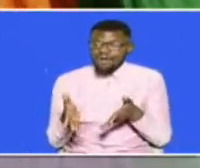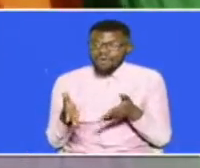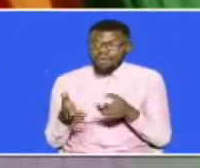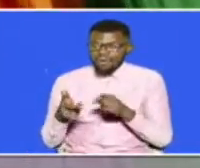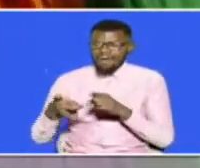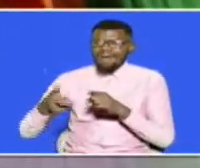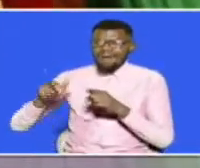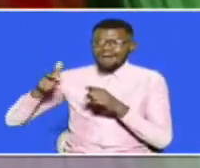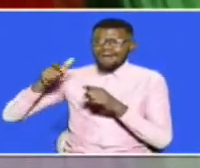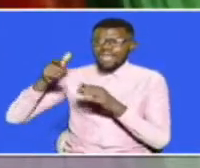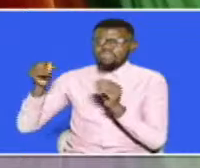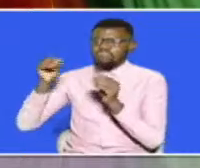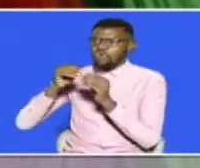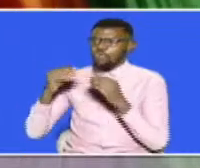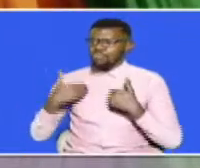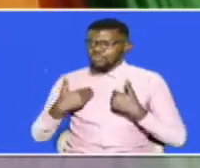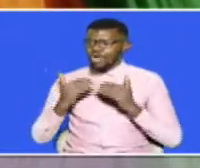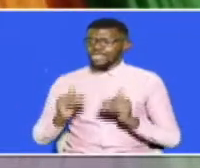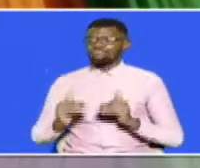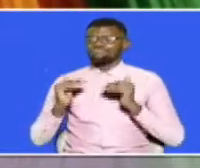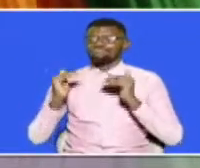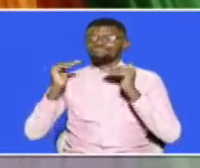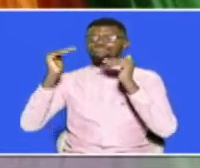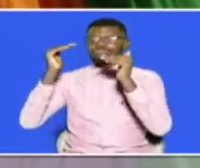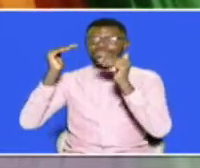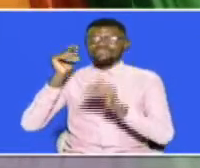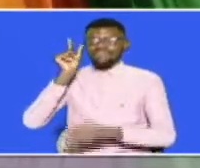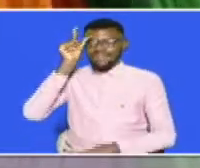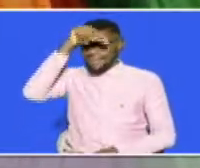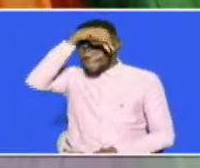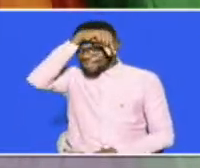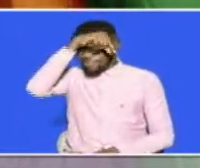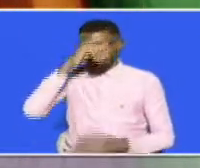more undergraduates and graduate